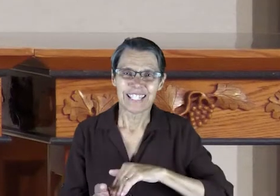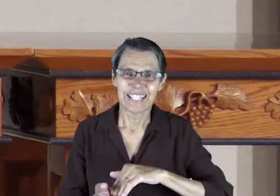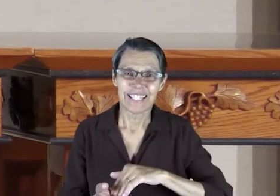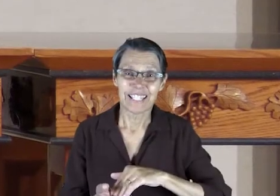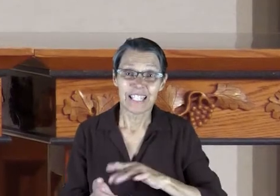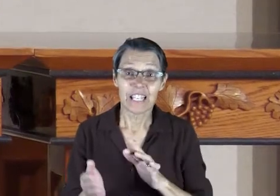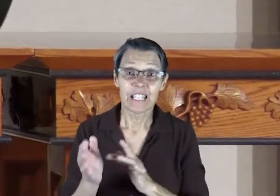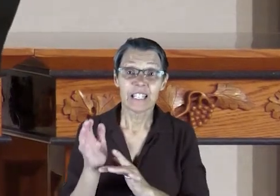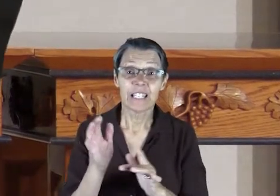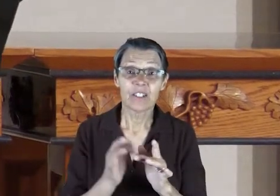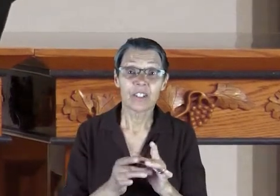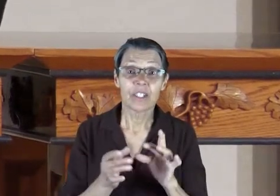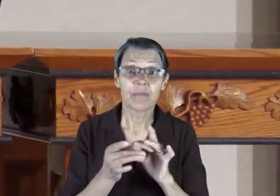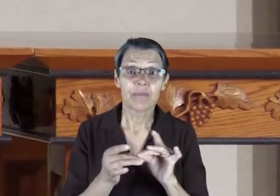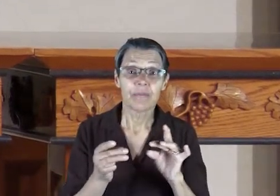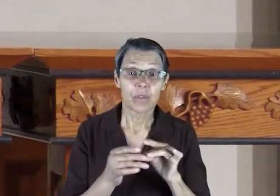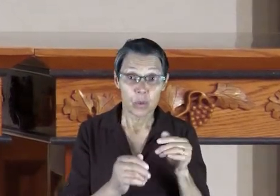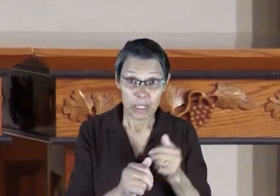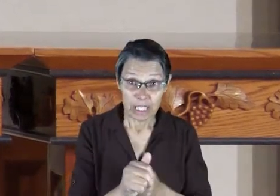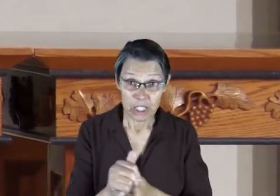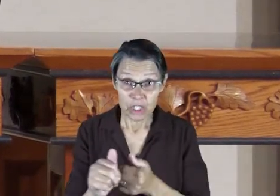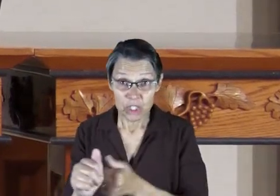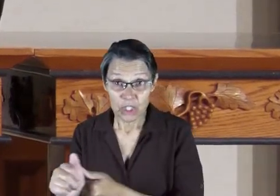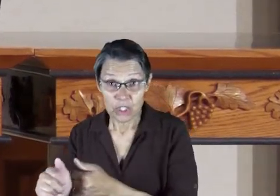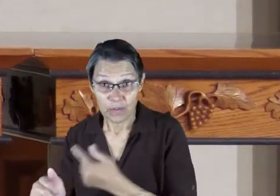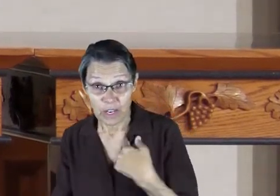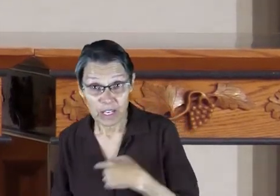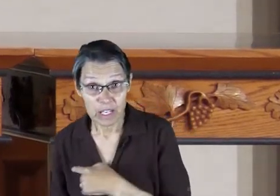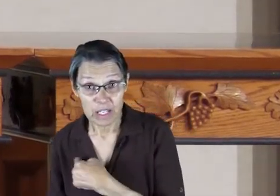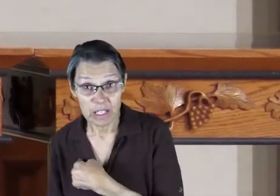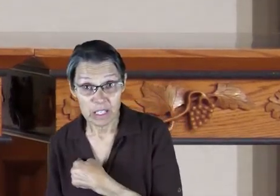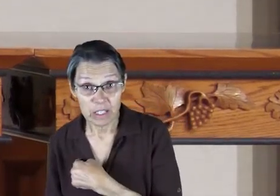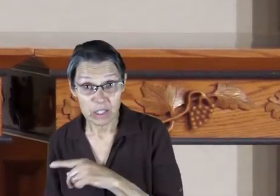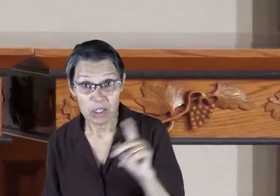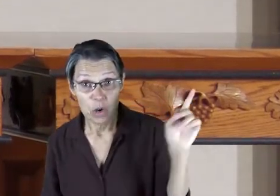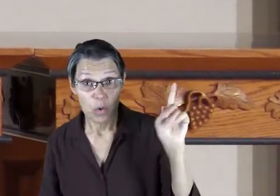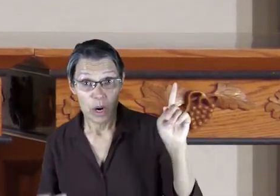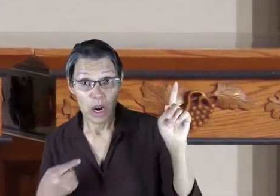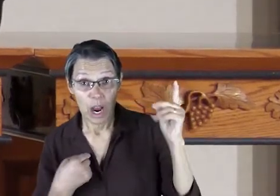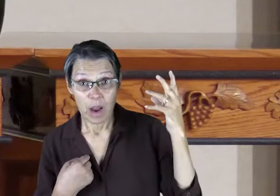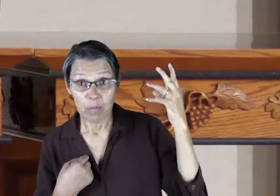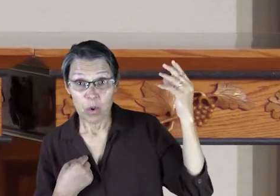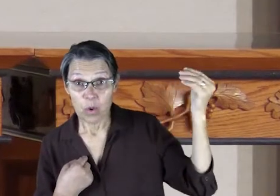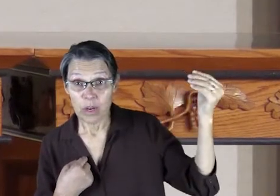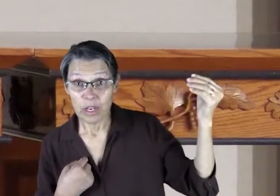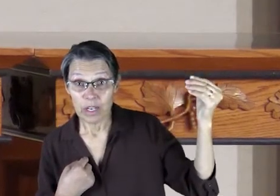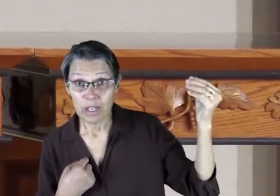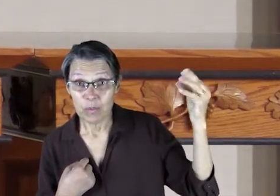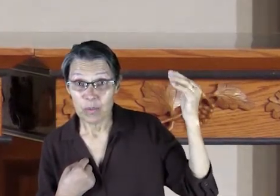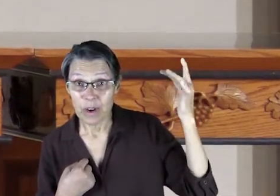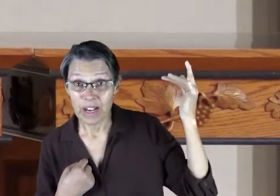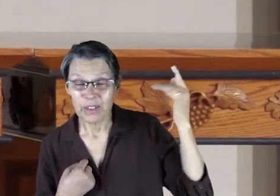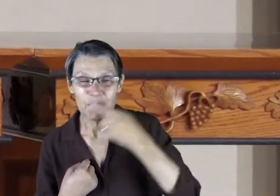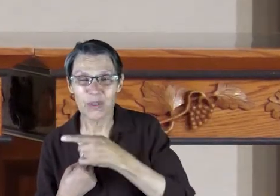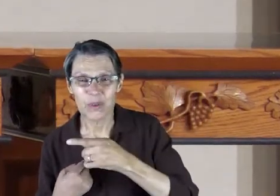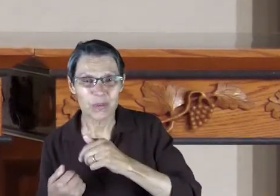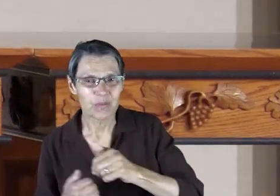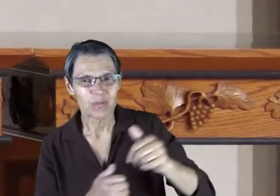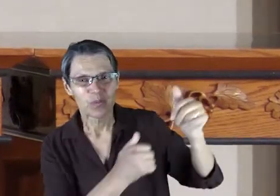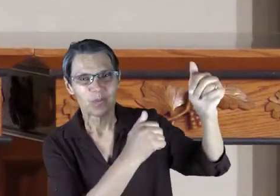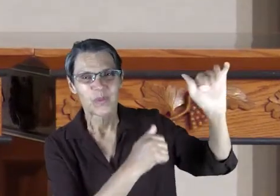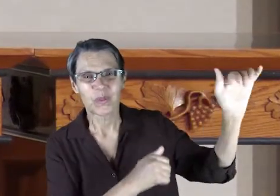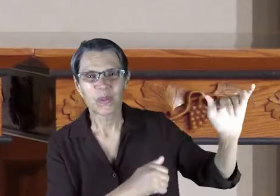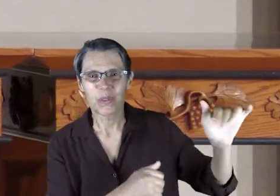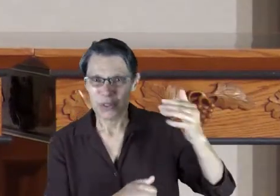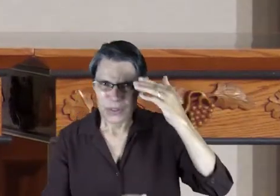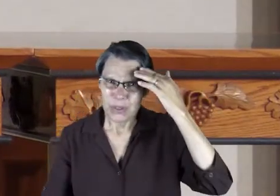Jesus says to us in John, where I'm going so that you will come also.